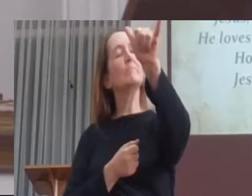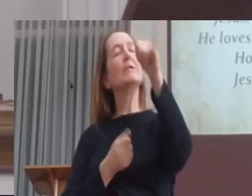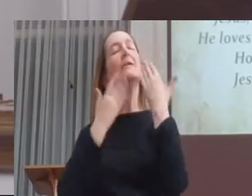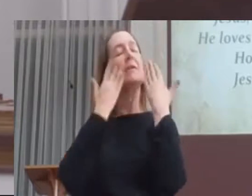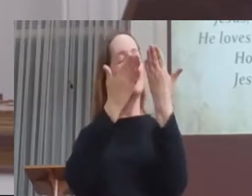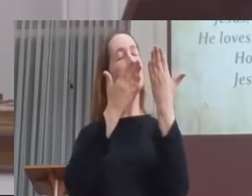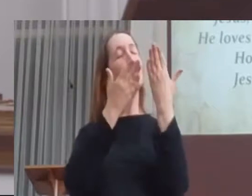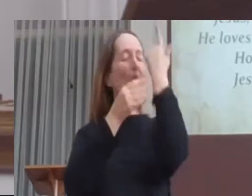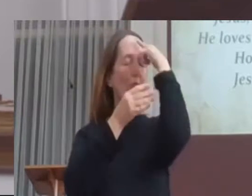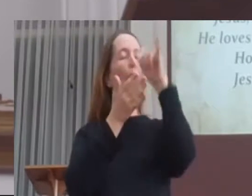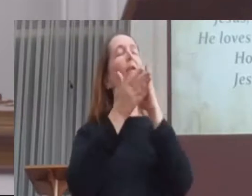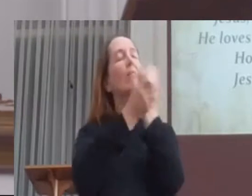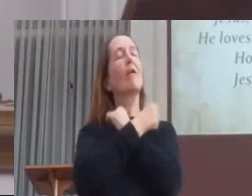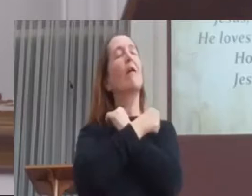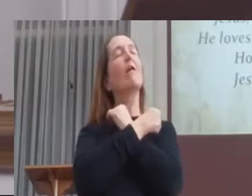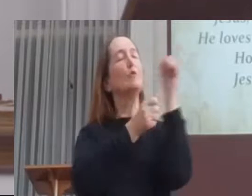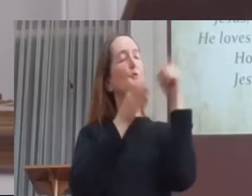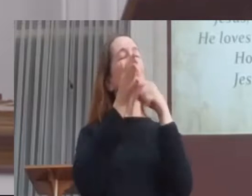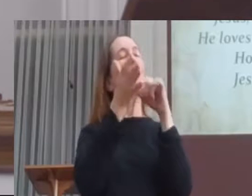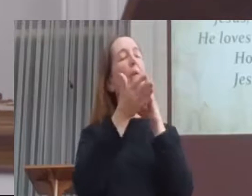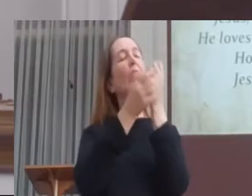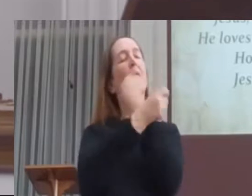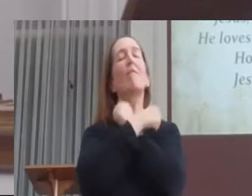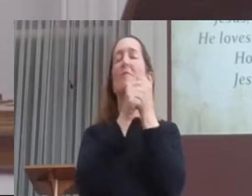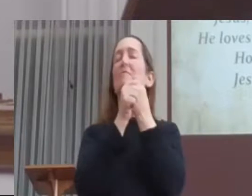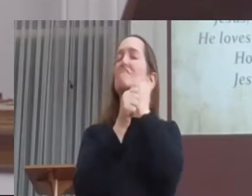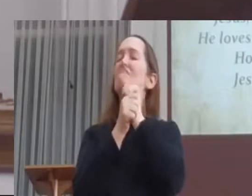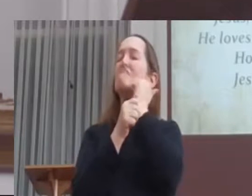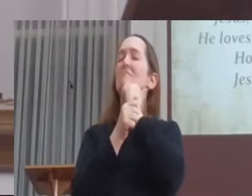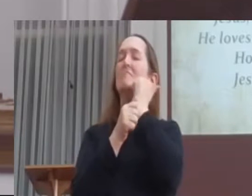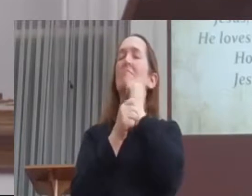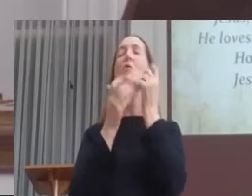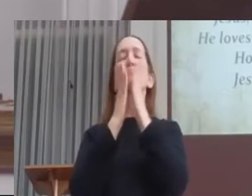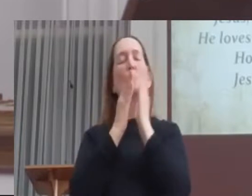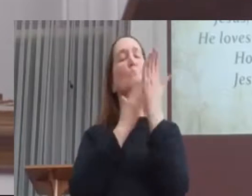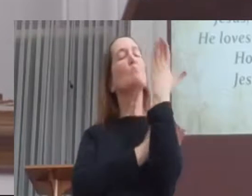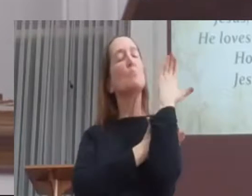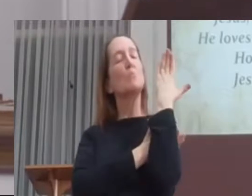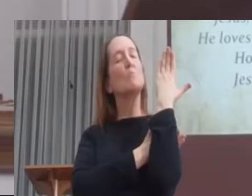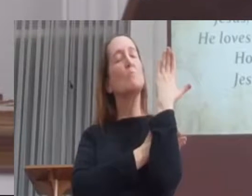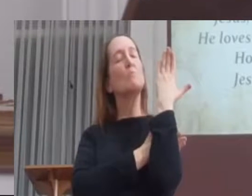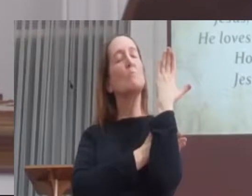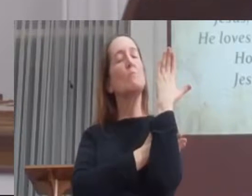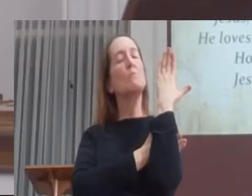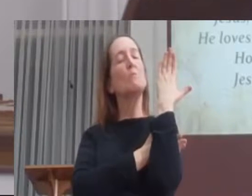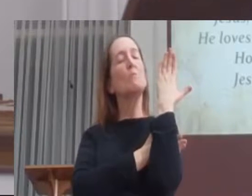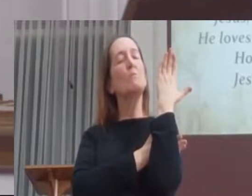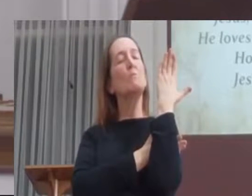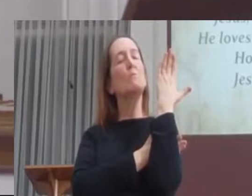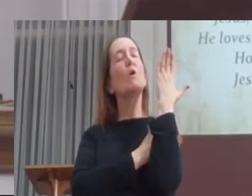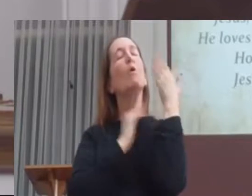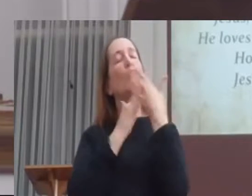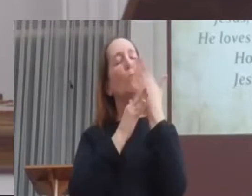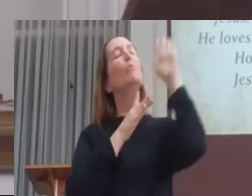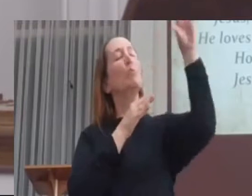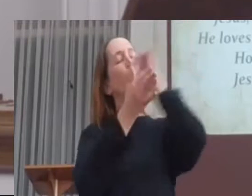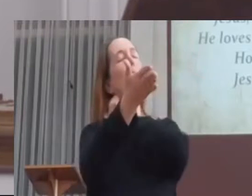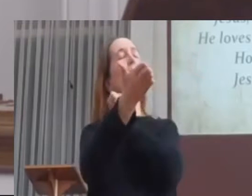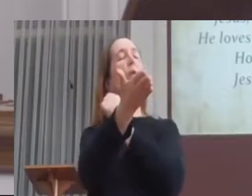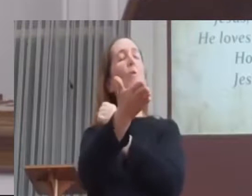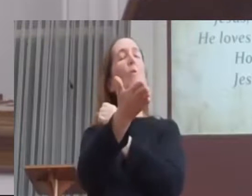everlasting. We thank you for that love, and thank you that you show it to us each and every day. We pray this morning, Father, that you